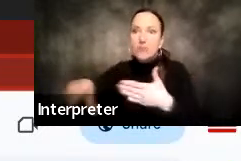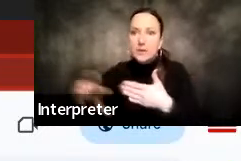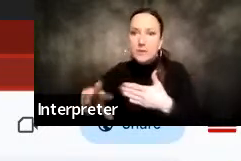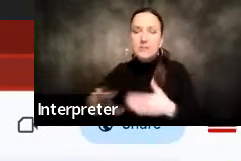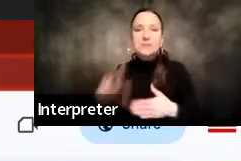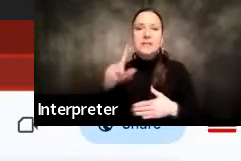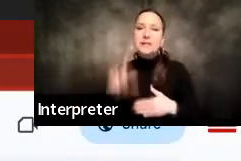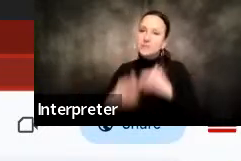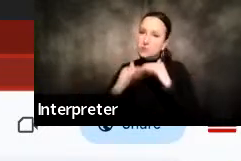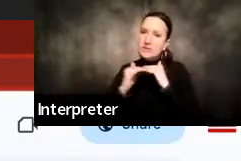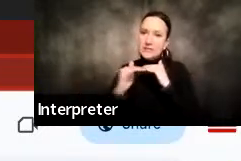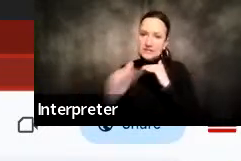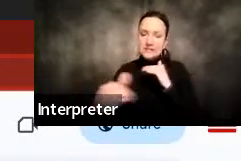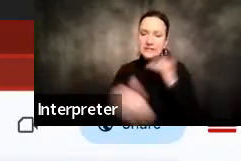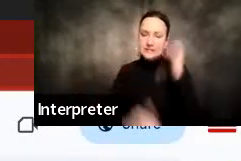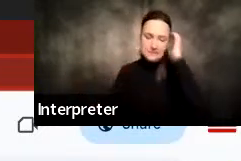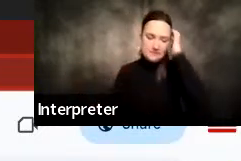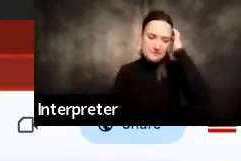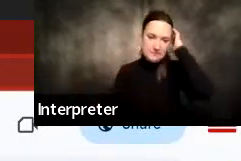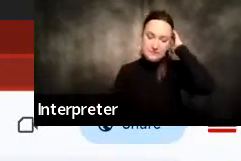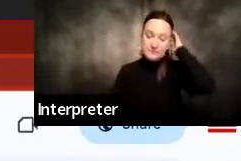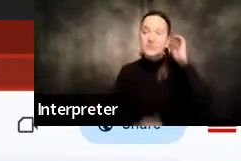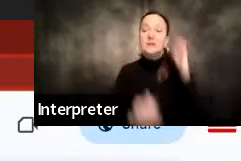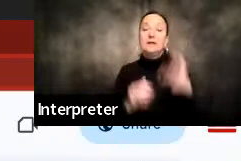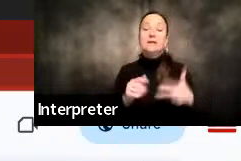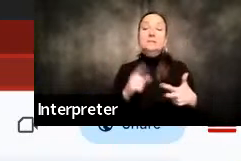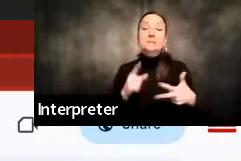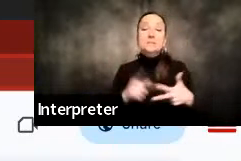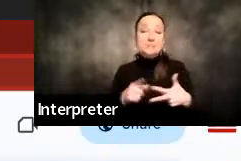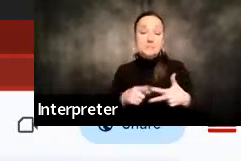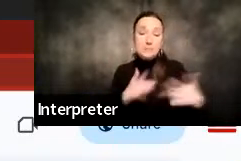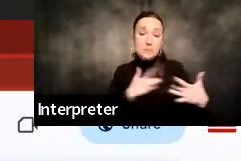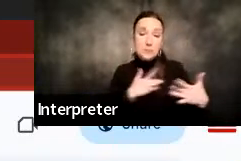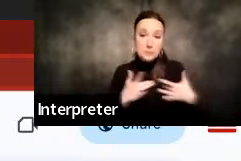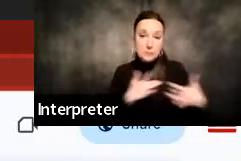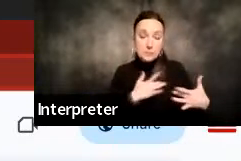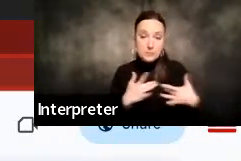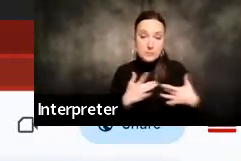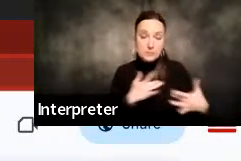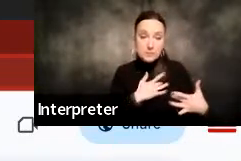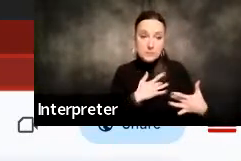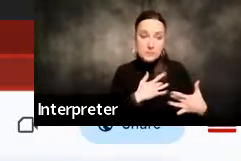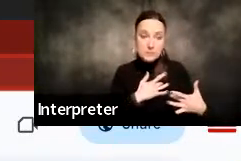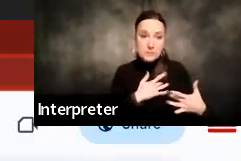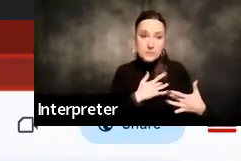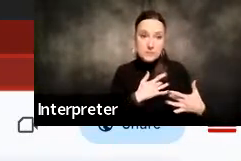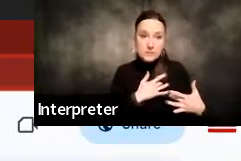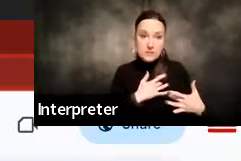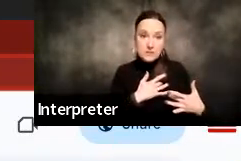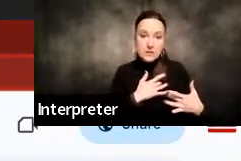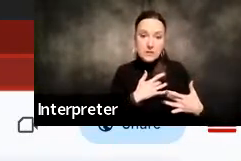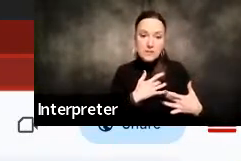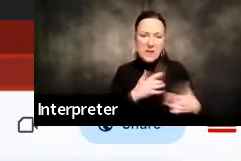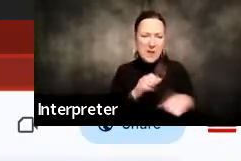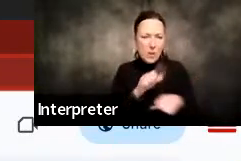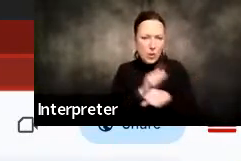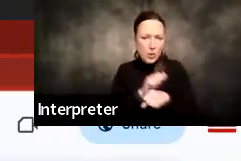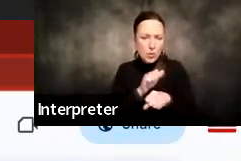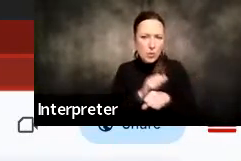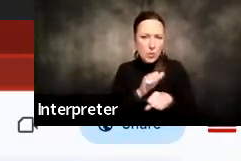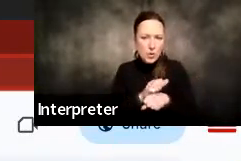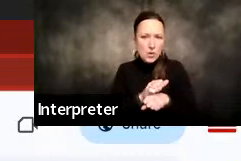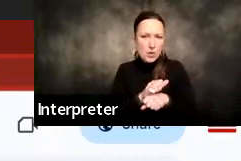needs to be consistent. And I'm also very concerned about the work that's being done